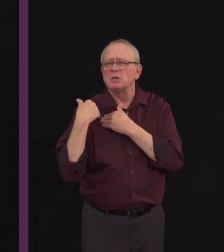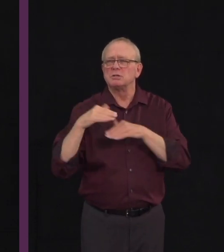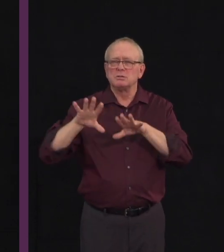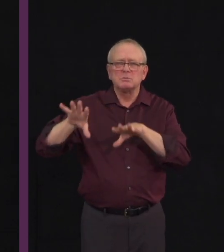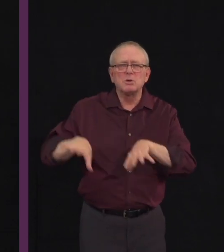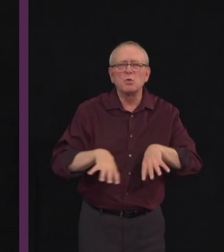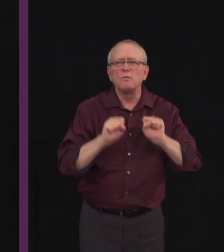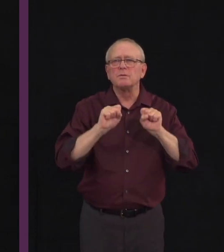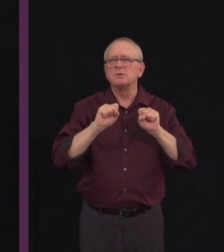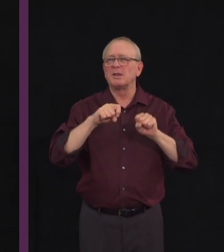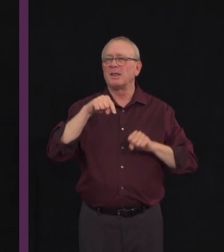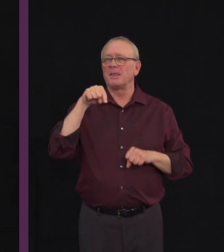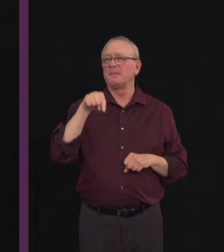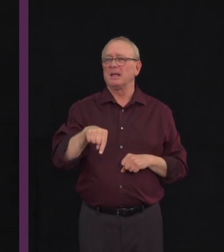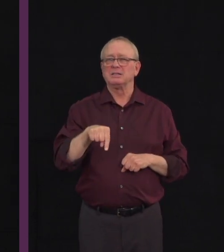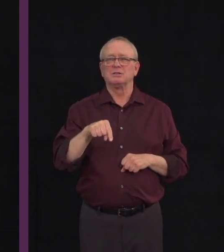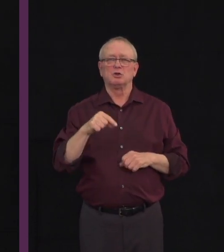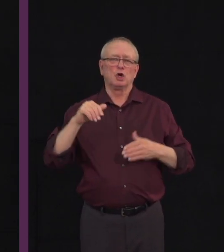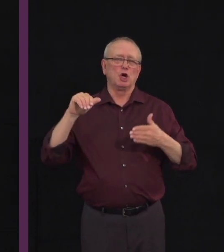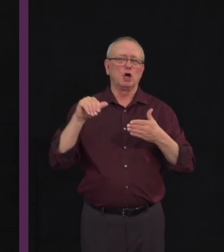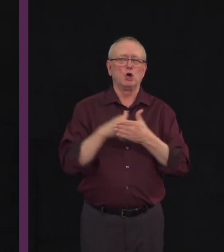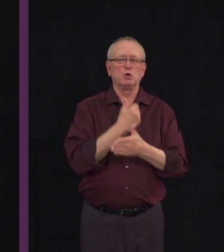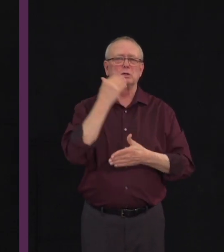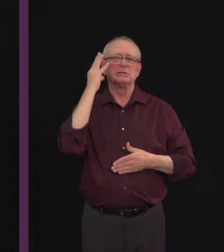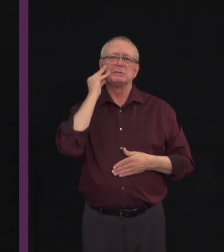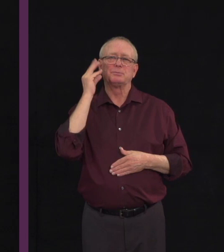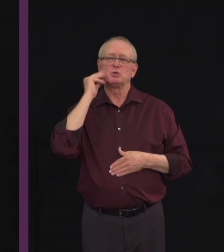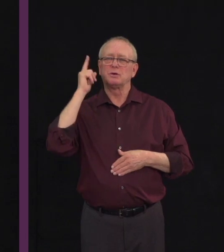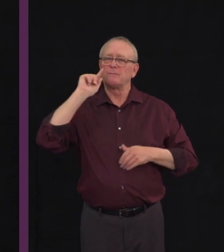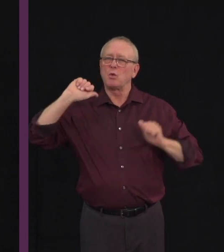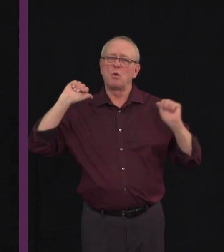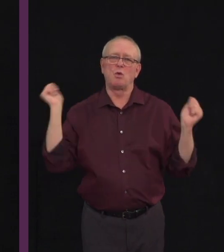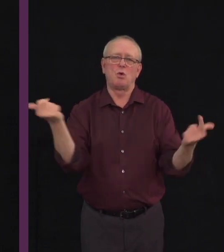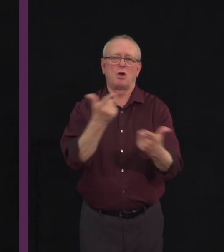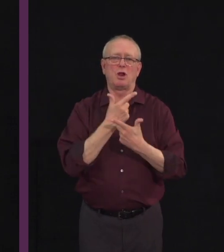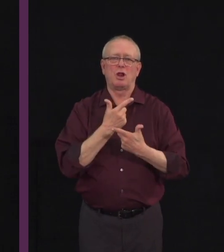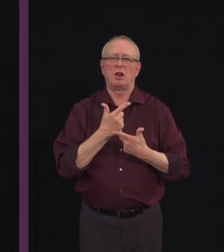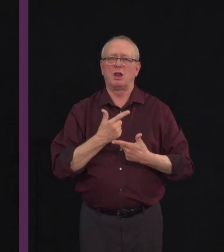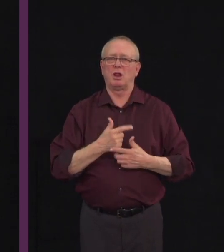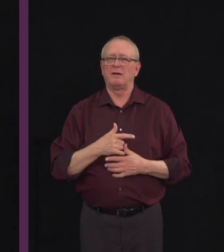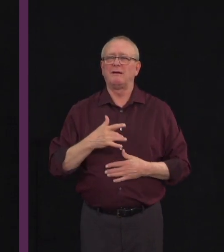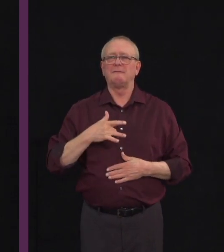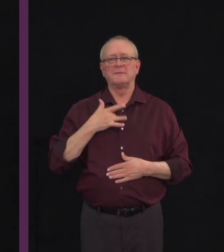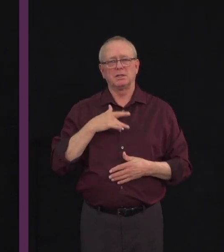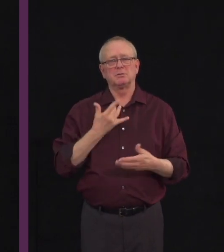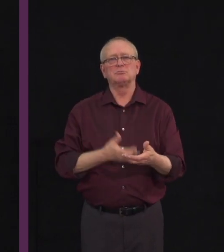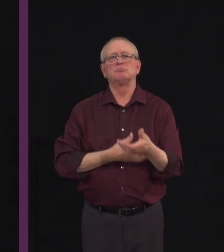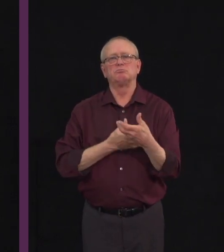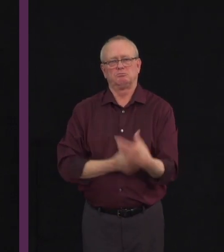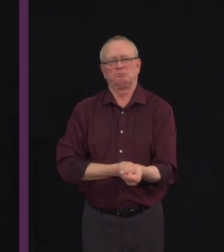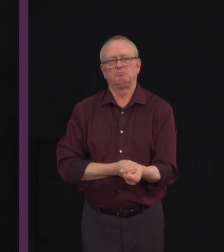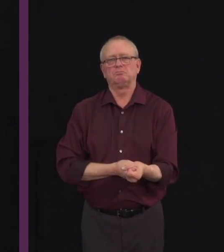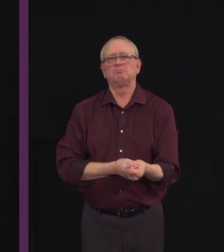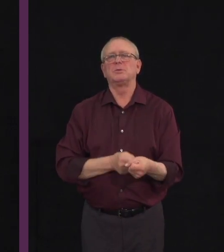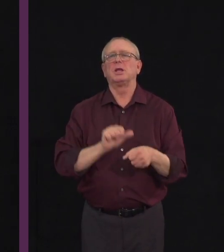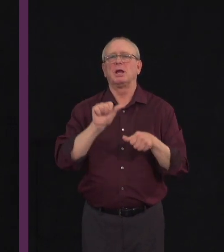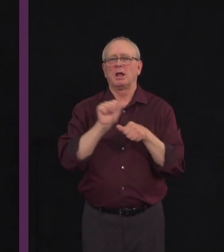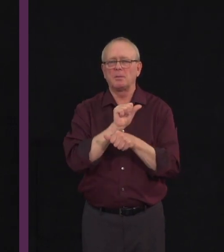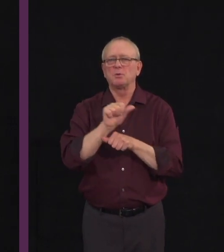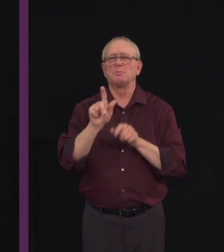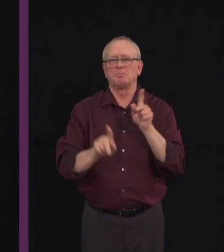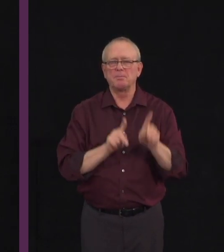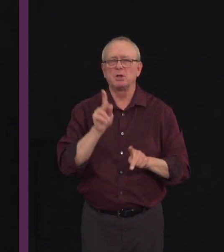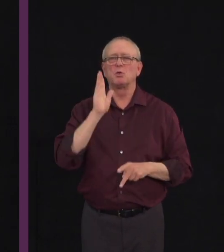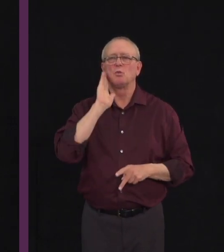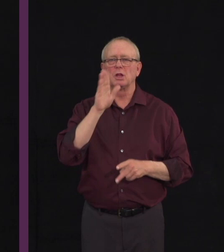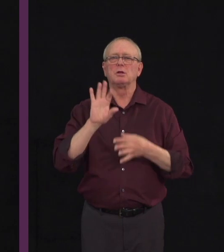experienced before. I'm confident that we'll all move through the stages of this relaunch strategy with the same sense of unity